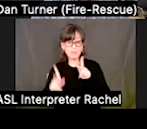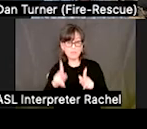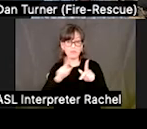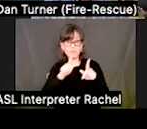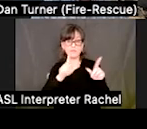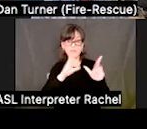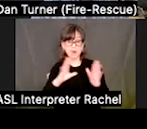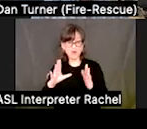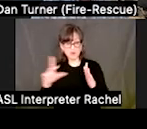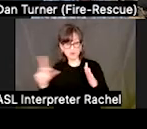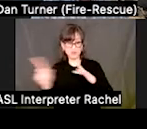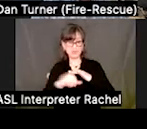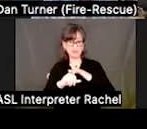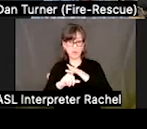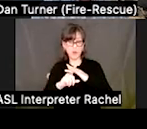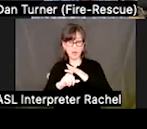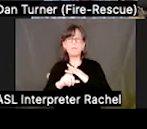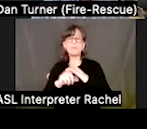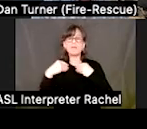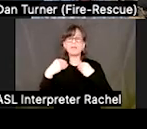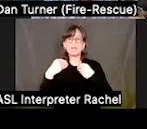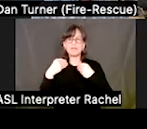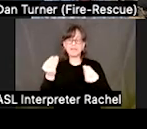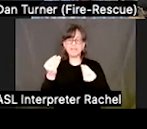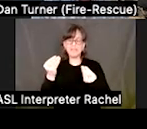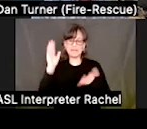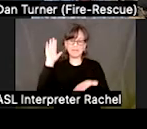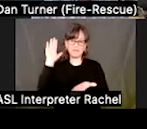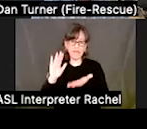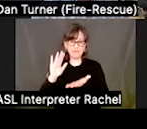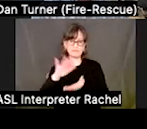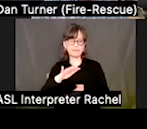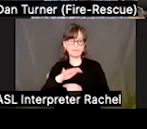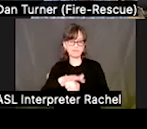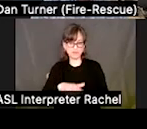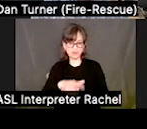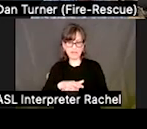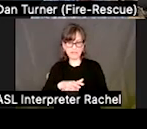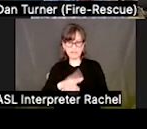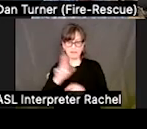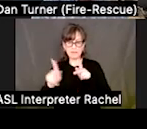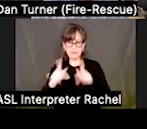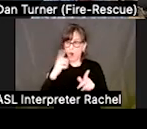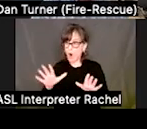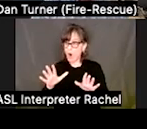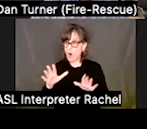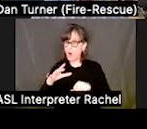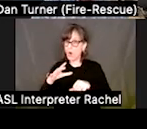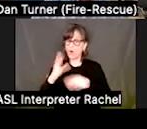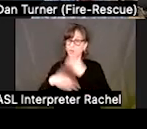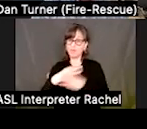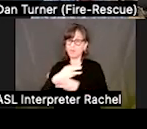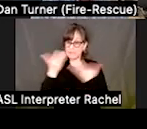showed up at these residences, reduced the stress on the locals because they found out the world didn't end. There was somebody out there to